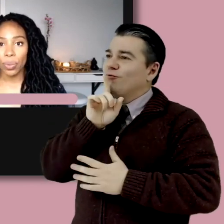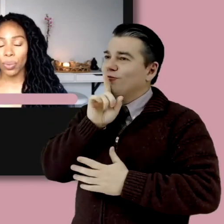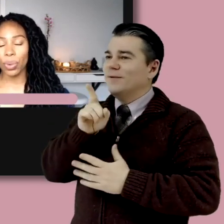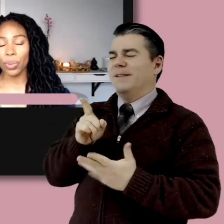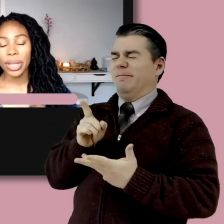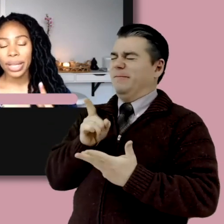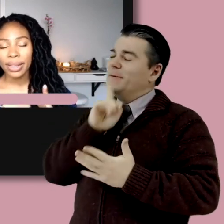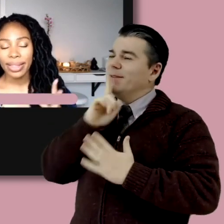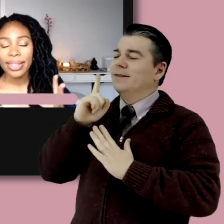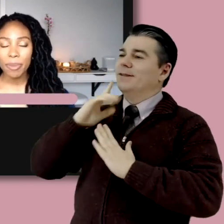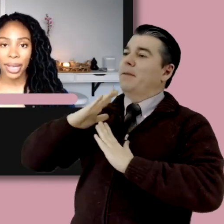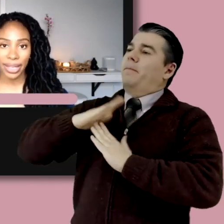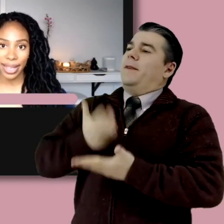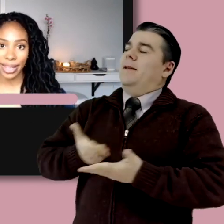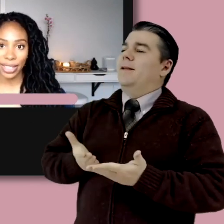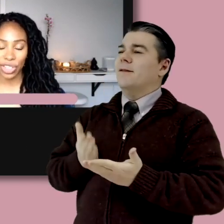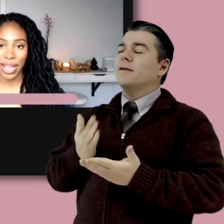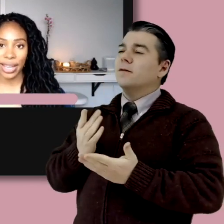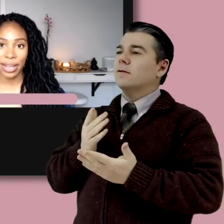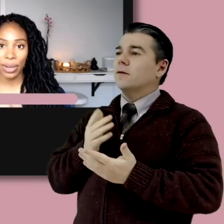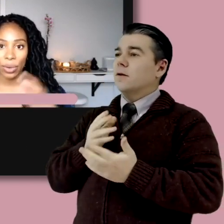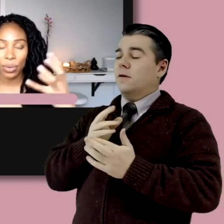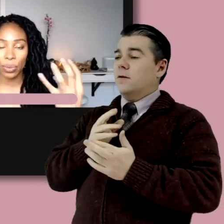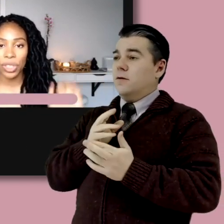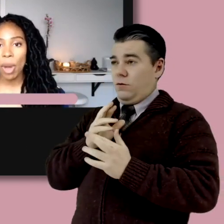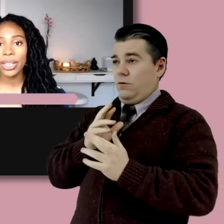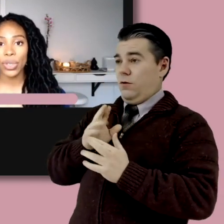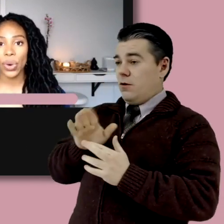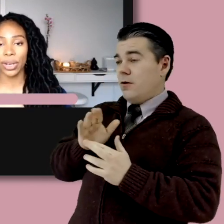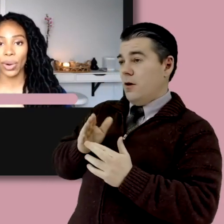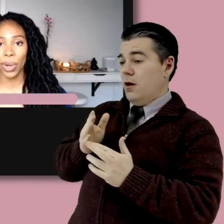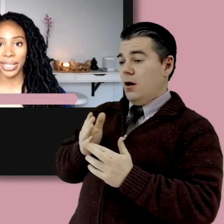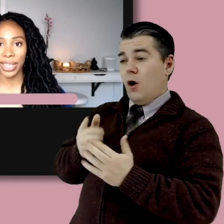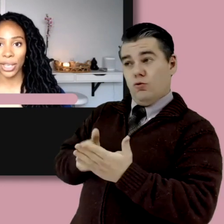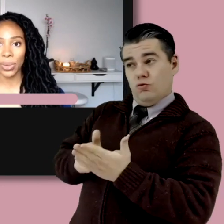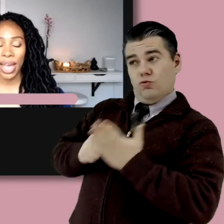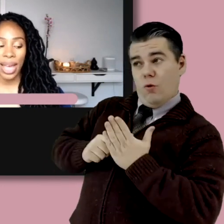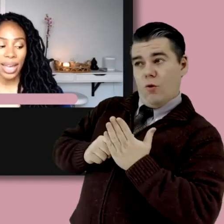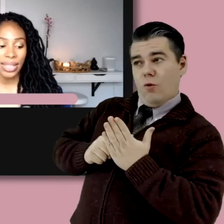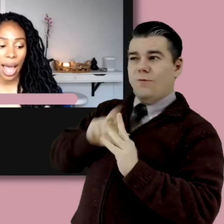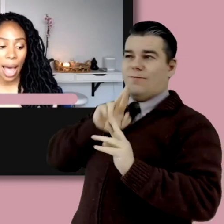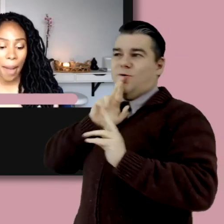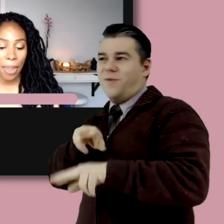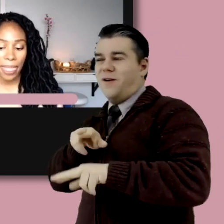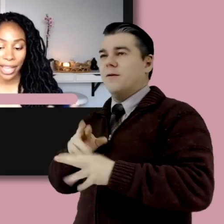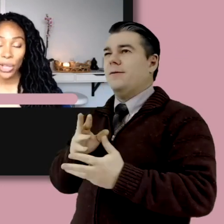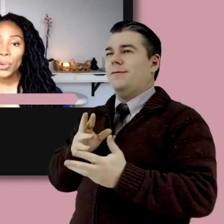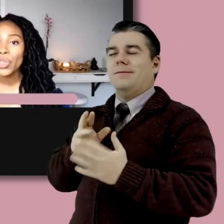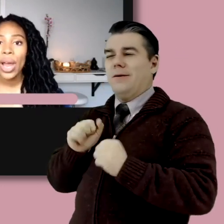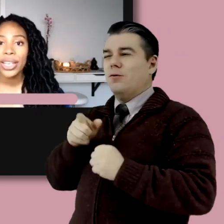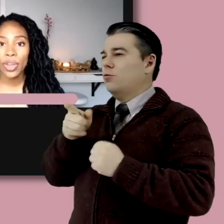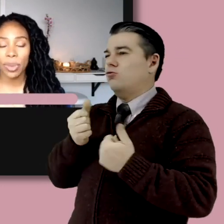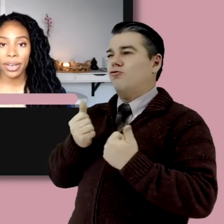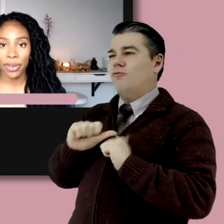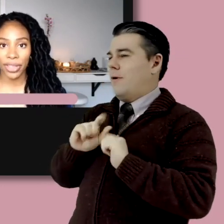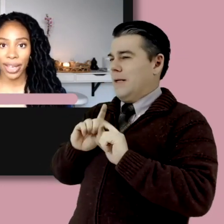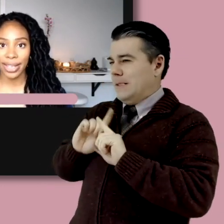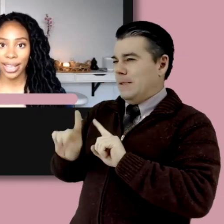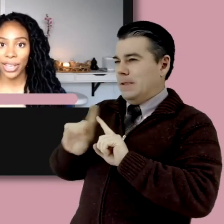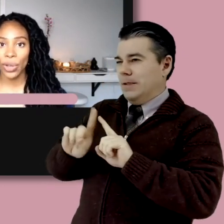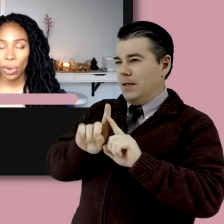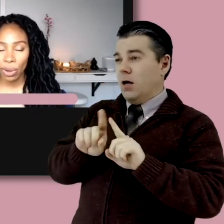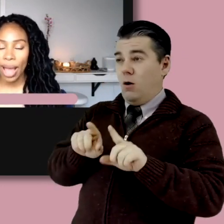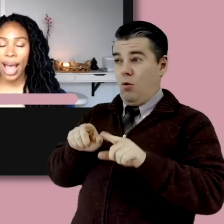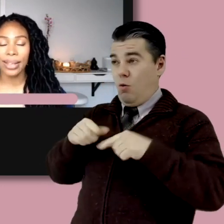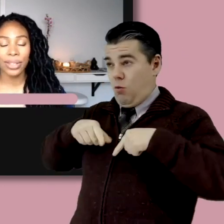we're really, I think the biggest thing is just like responding to our little ones' cues. You can try so many different things,